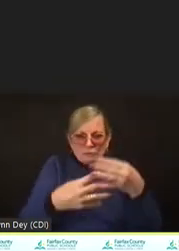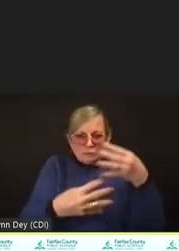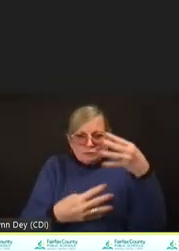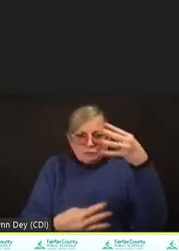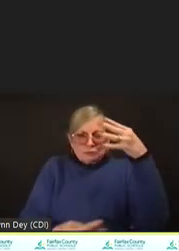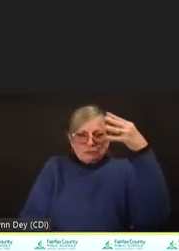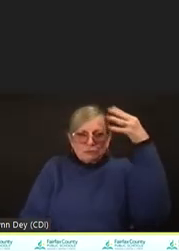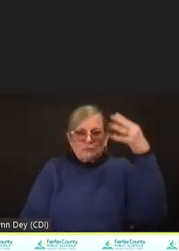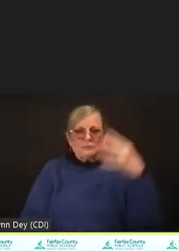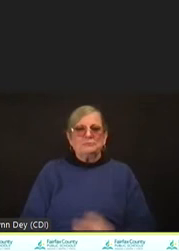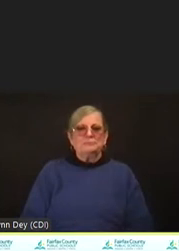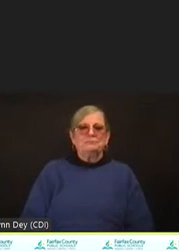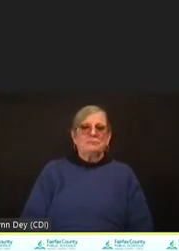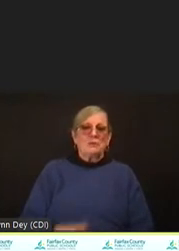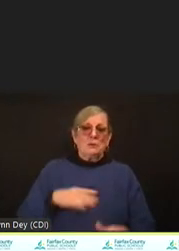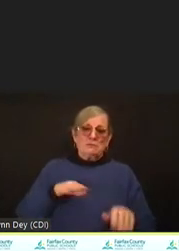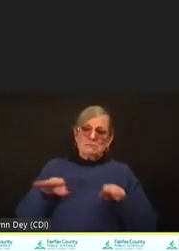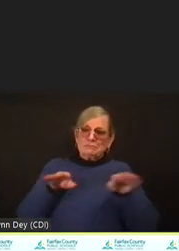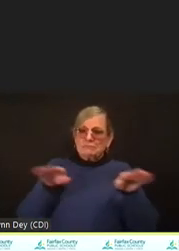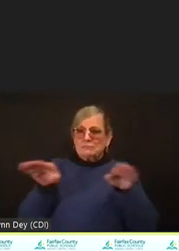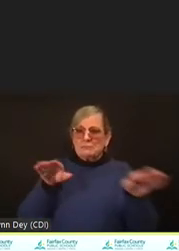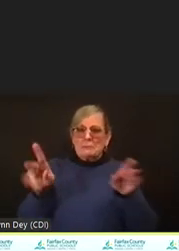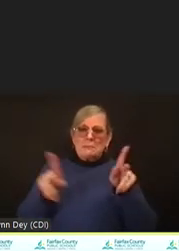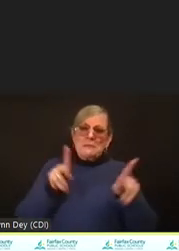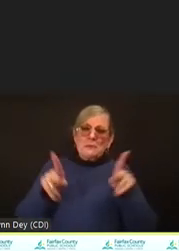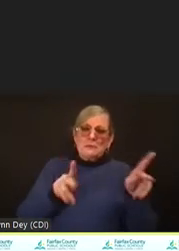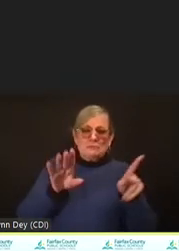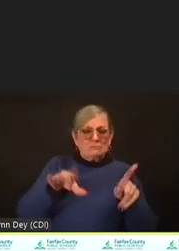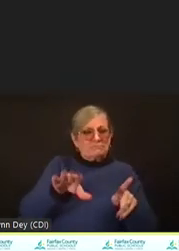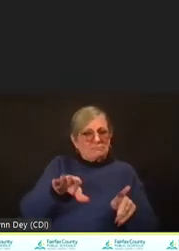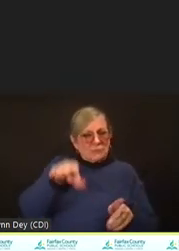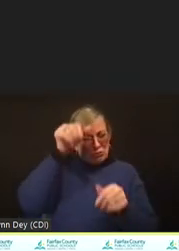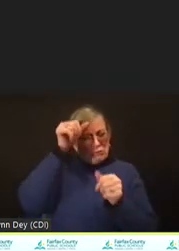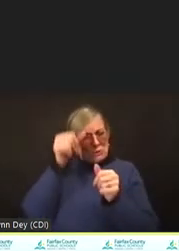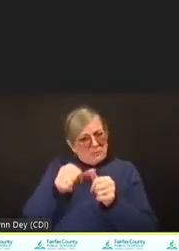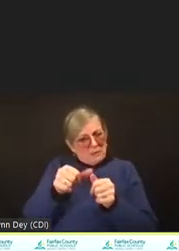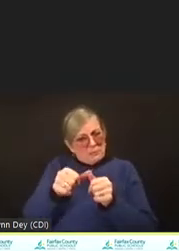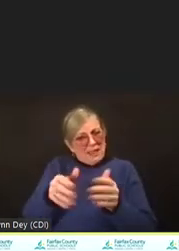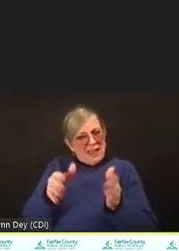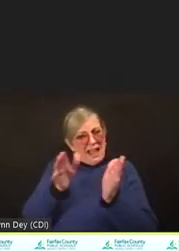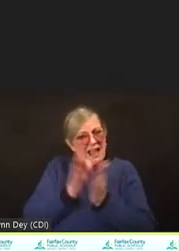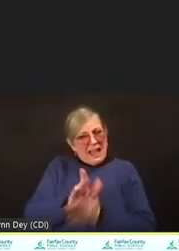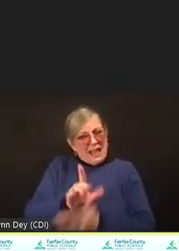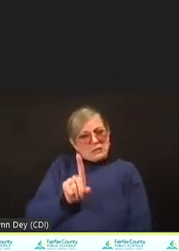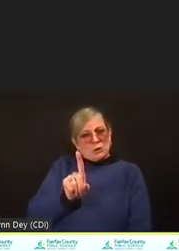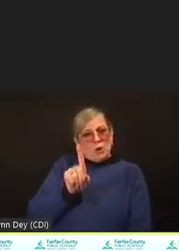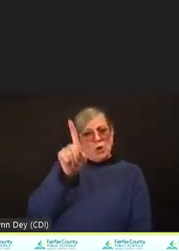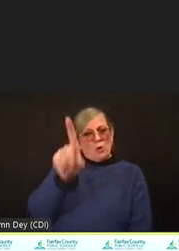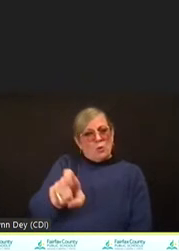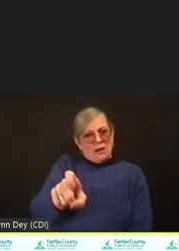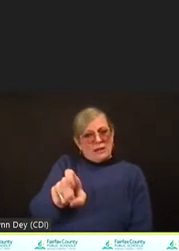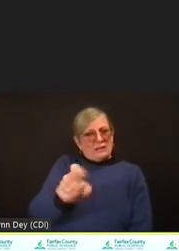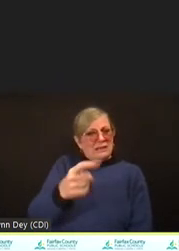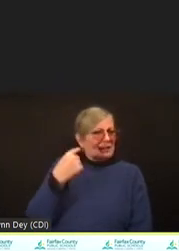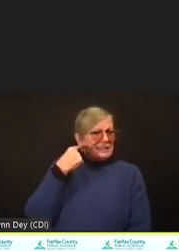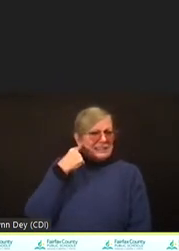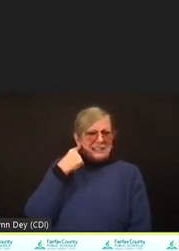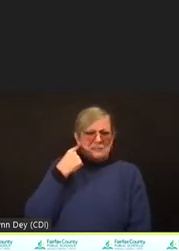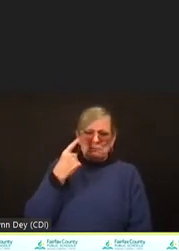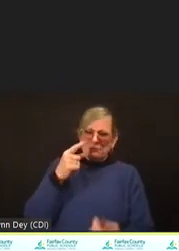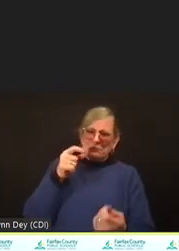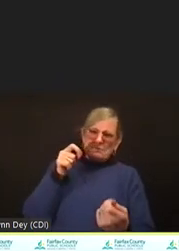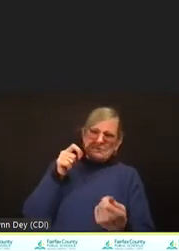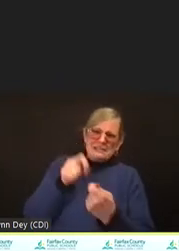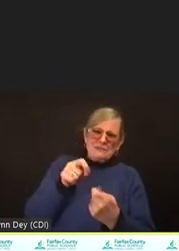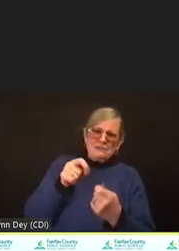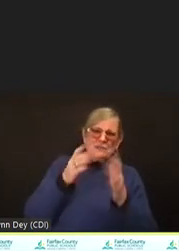to remind you to try to look at questions that are for the good of the group, as opposed to a very, very individual question, which we can